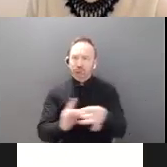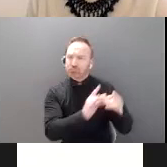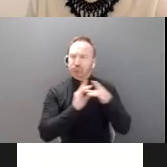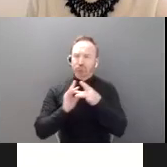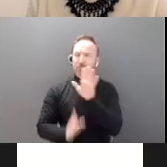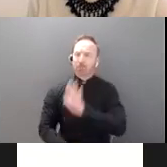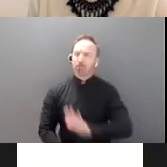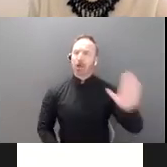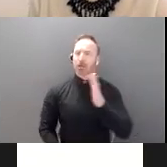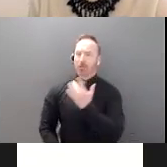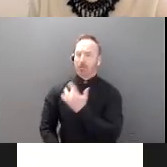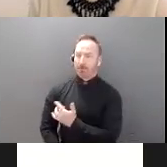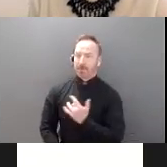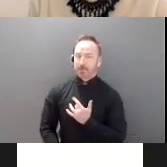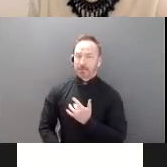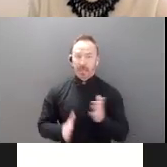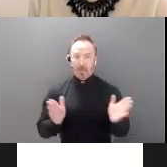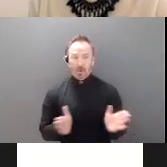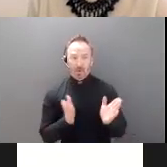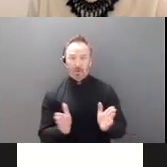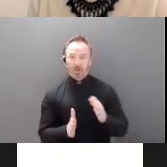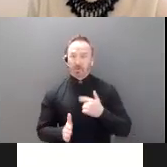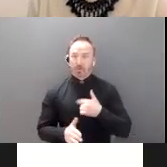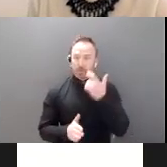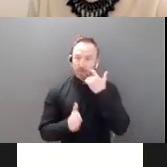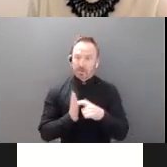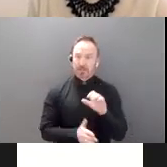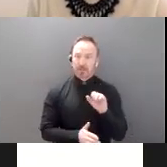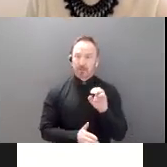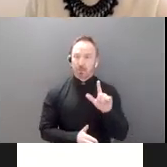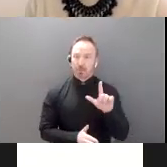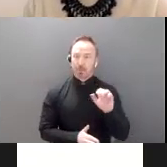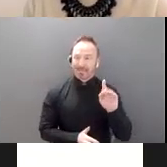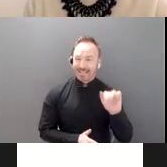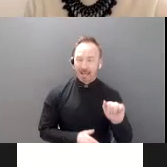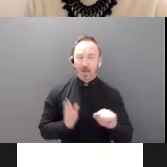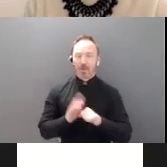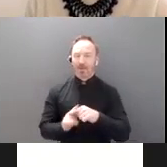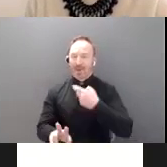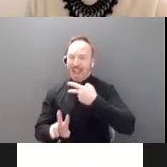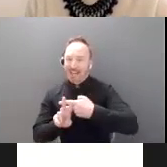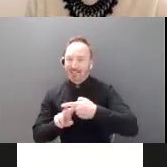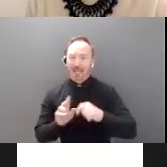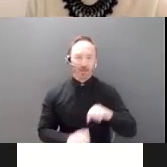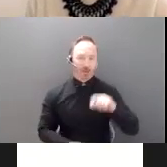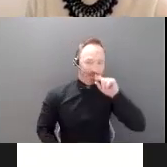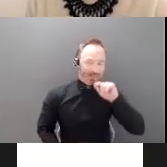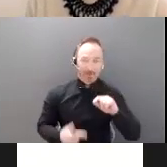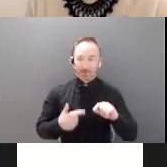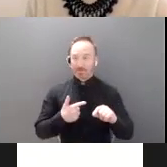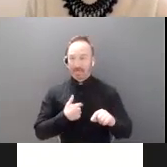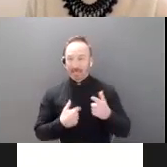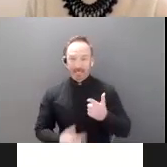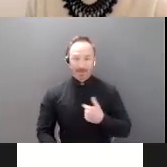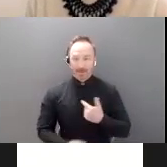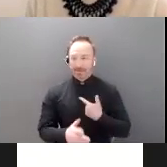our hashtags and Twitter symbols. You can tell I'm not a social media person, but please follow us. I encourage you to